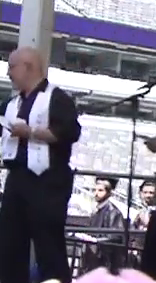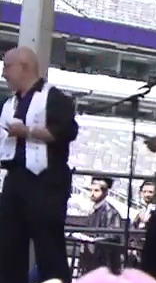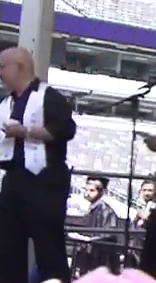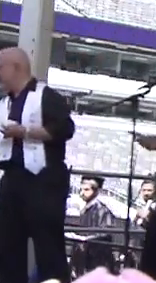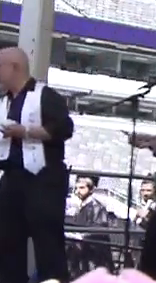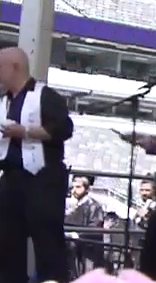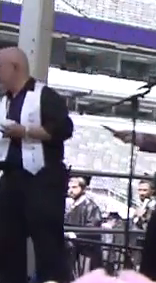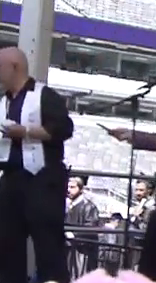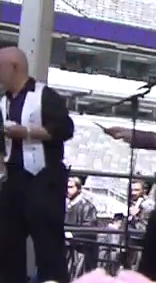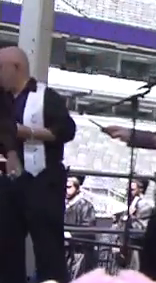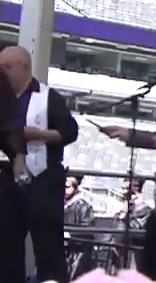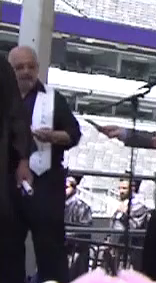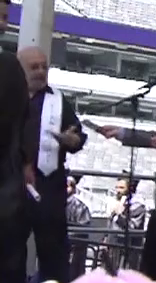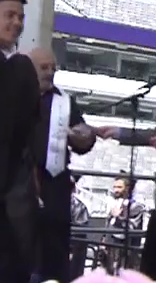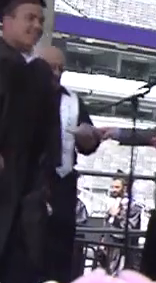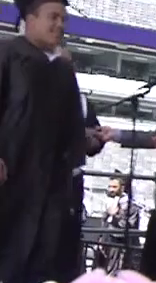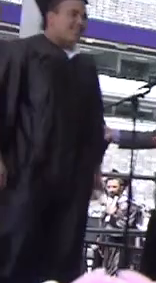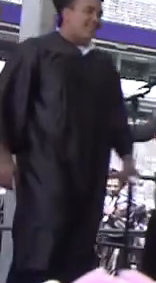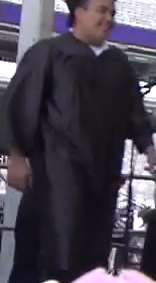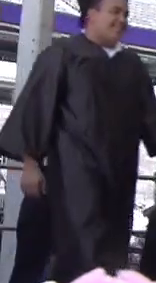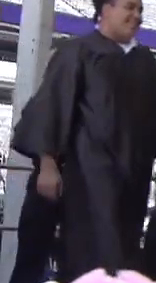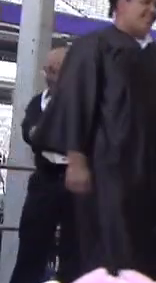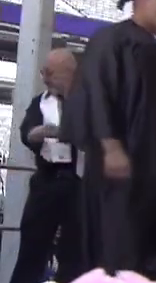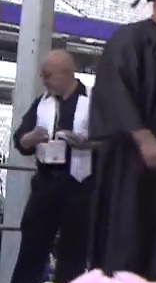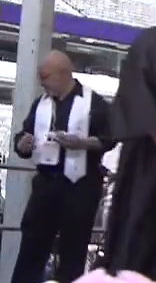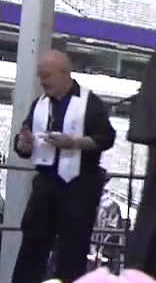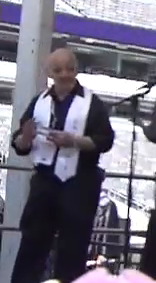Justin Ramirez.